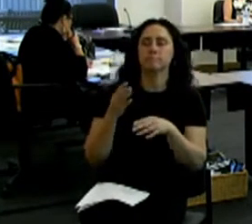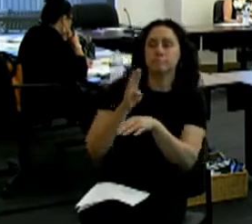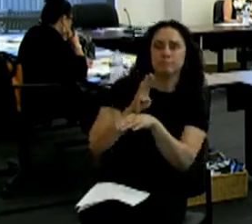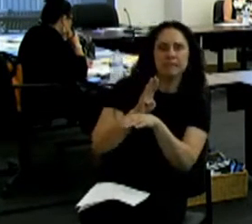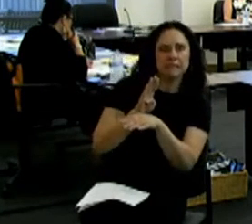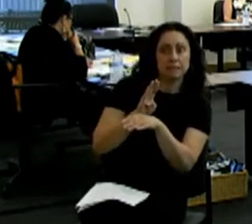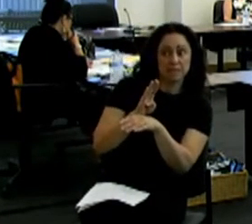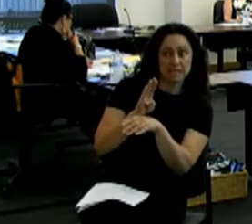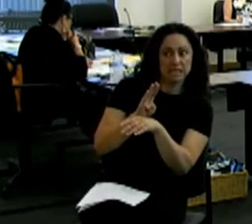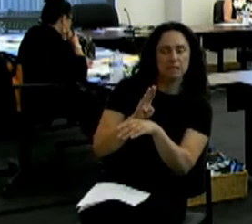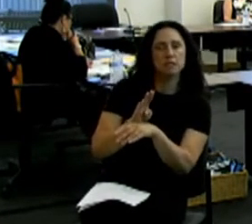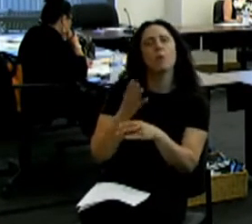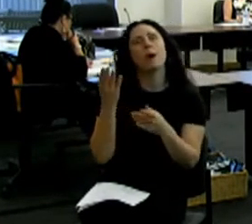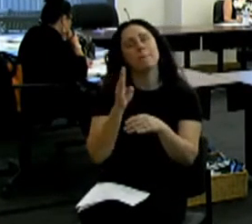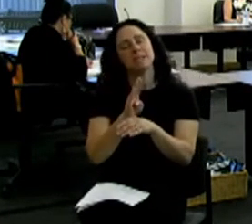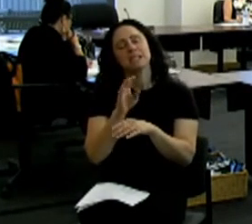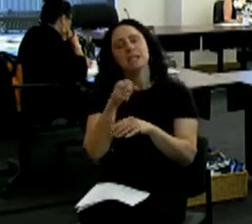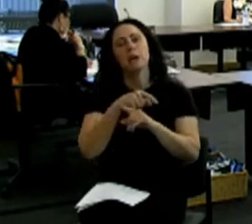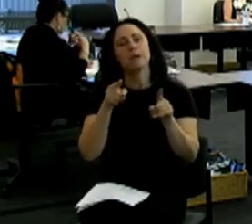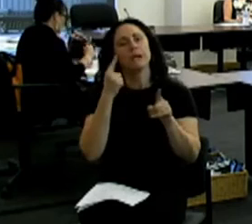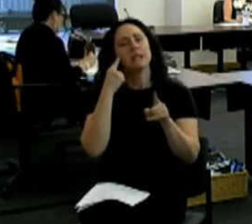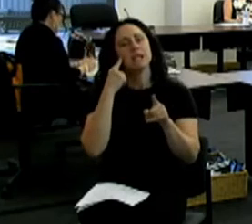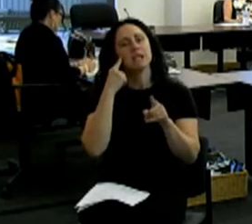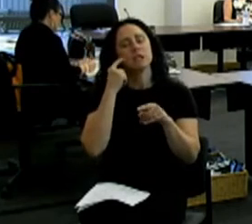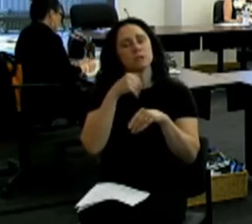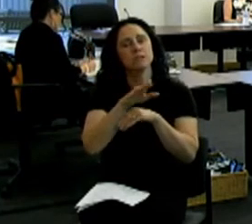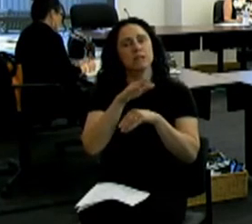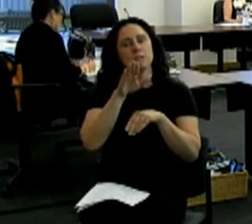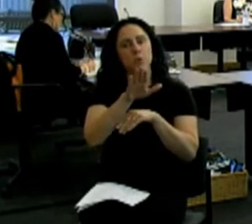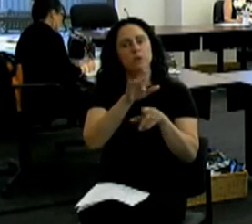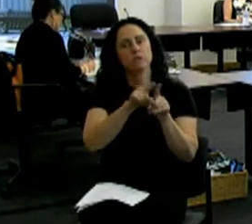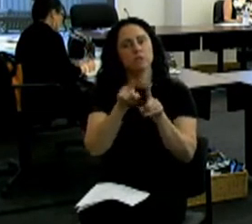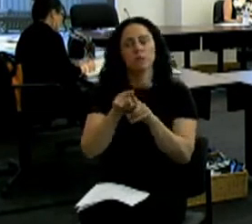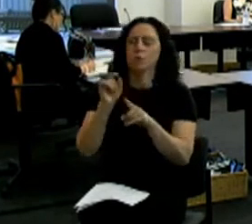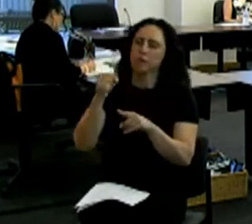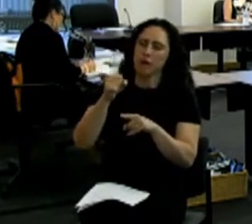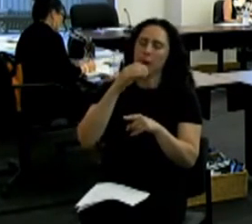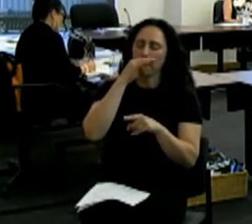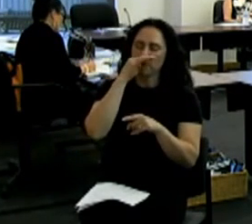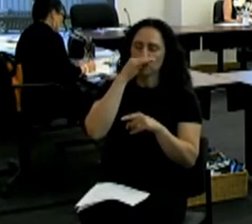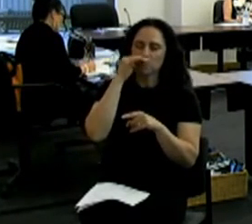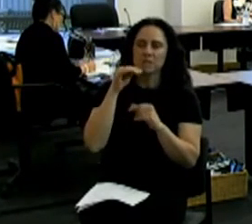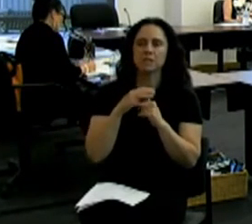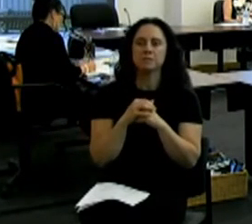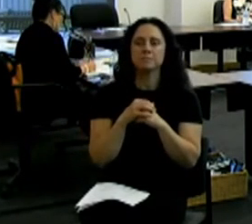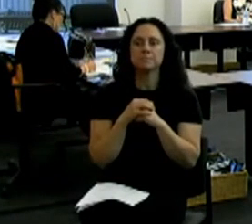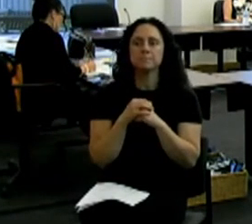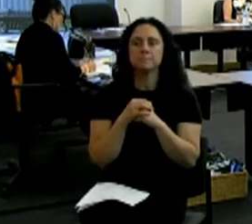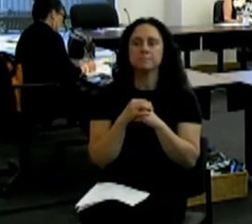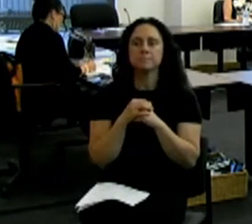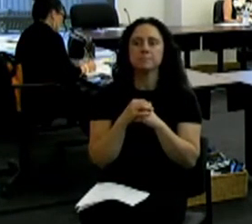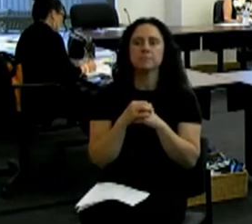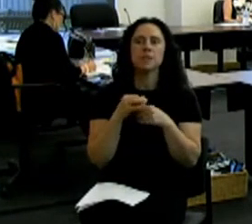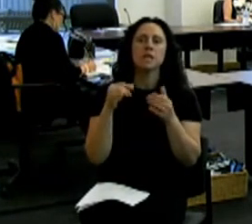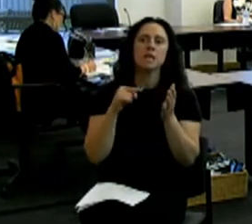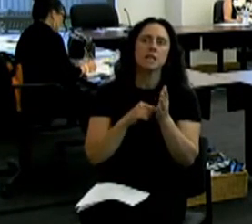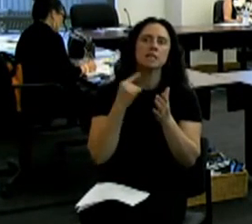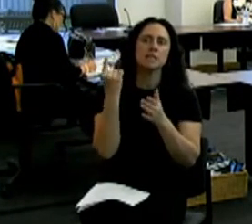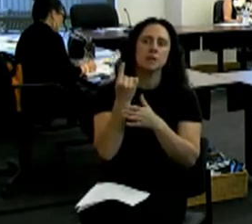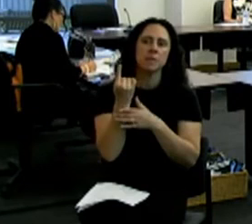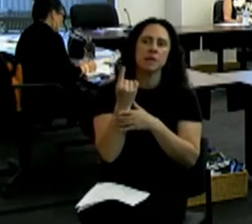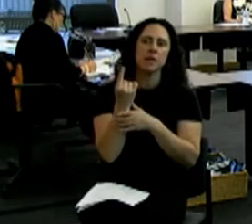think, well, business is an industry, but I think you send them to your donors too. Yep. Oh, yeah. Yeah. So this is